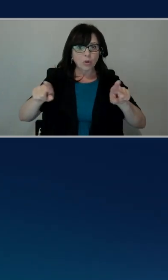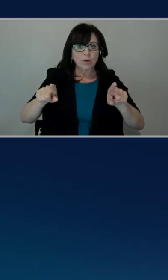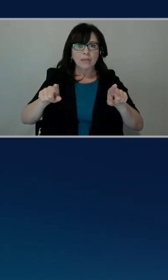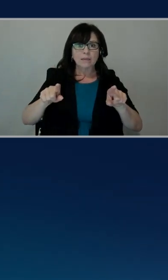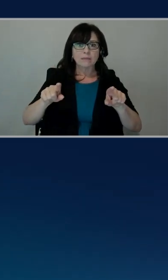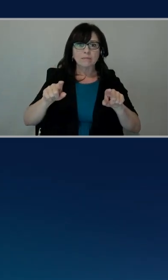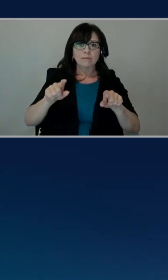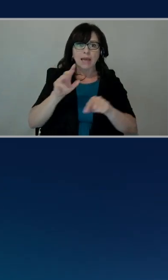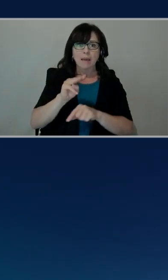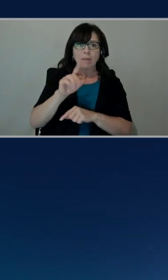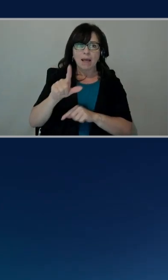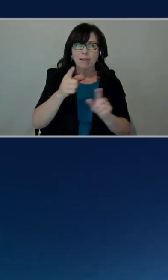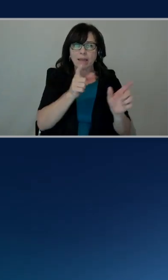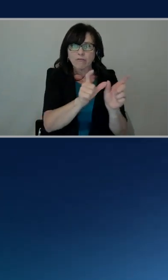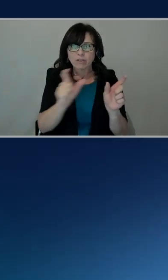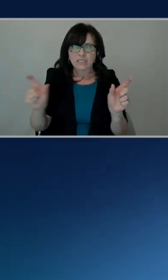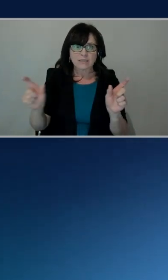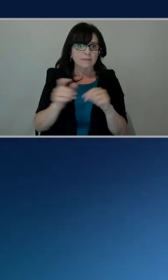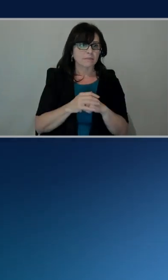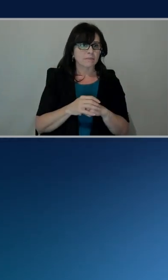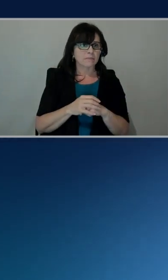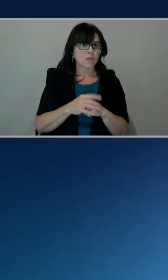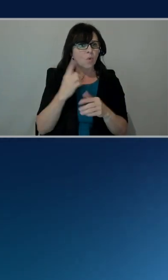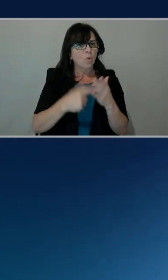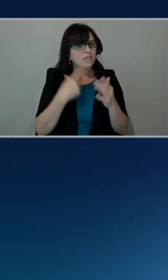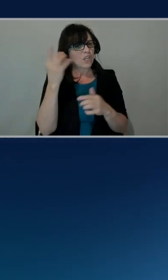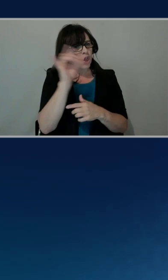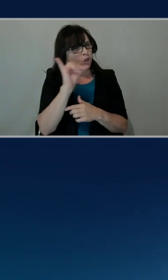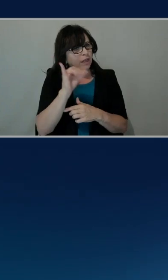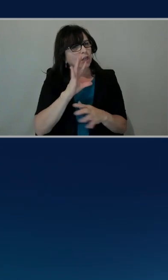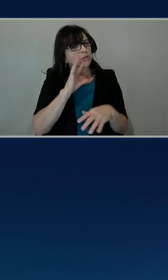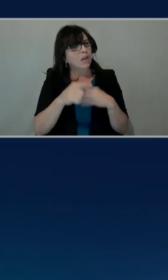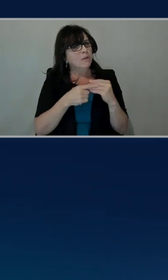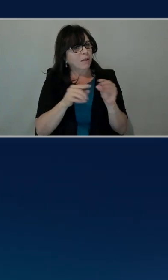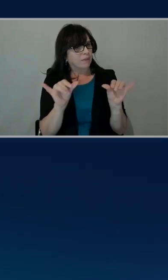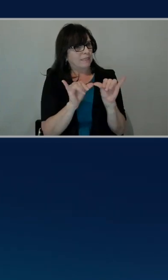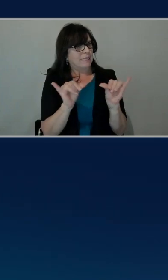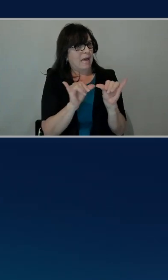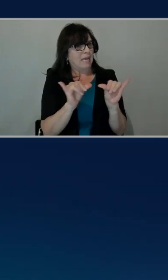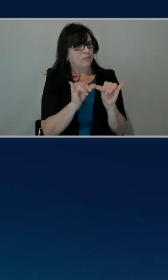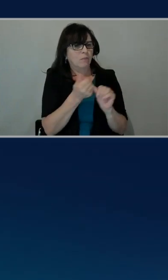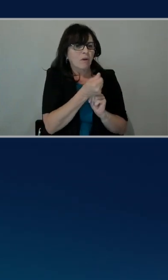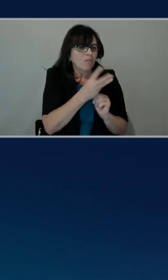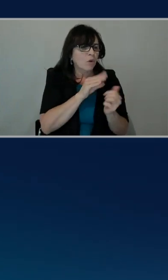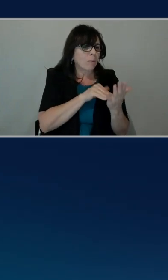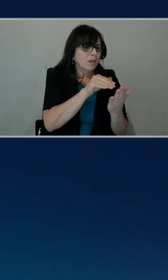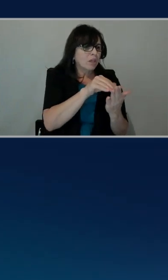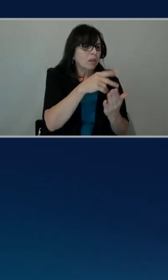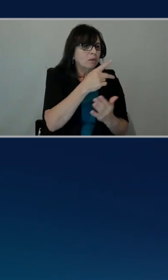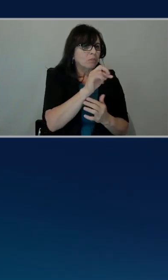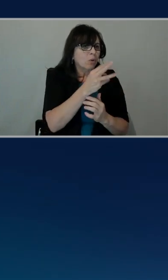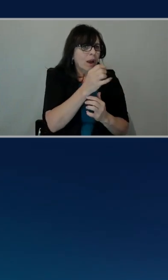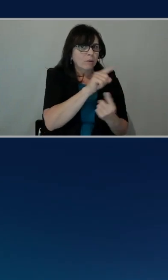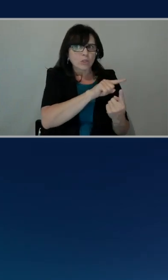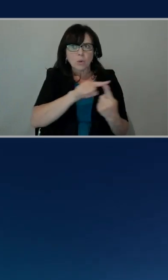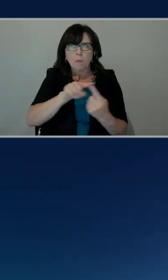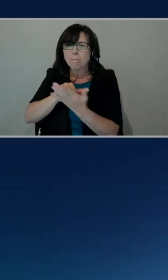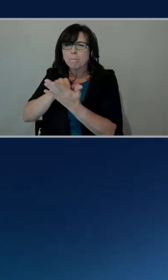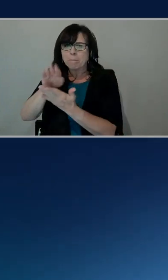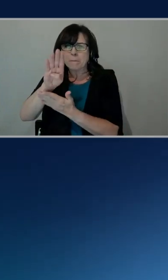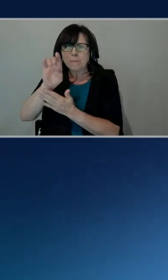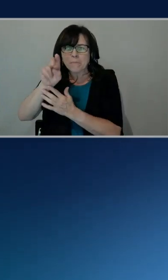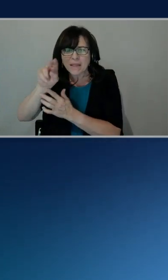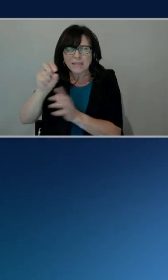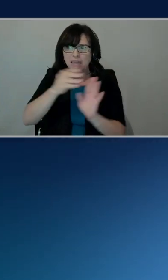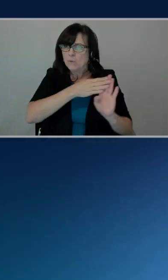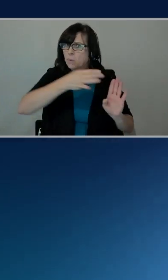inference. Yeah. So what does this look like? You're talking about the scalability of going from just a few million parameters to billions and billions of it. So what does this look